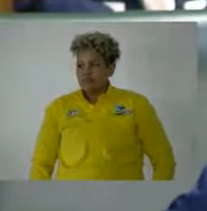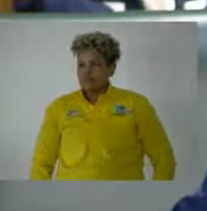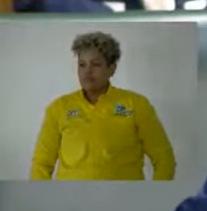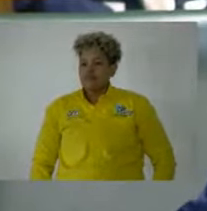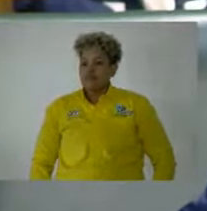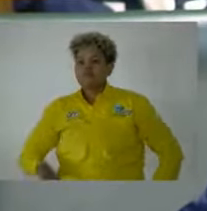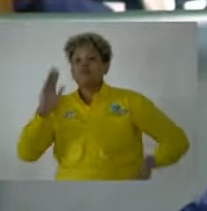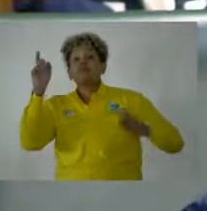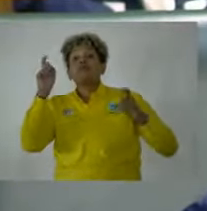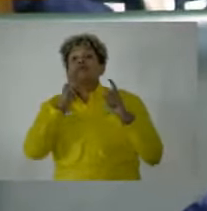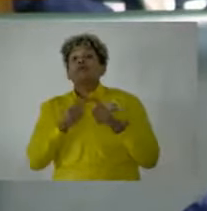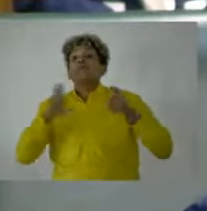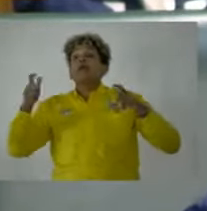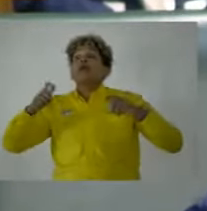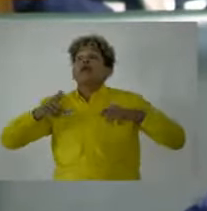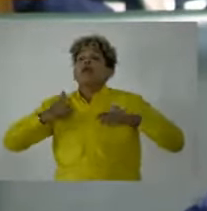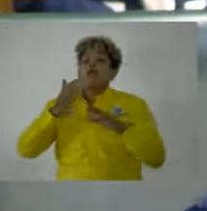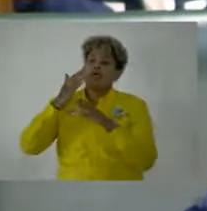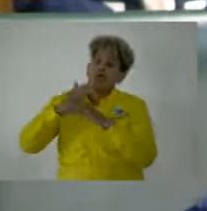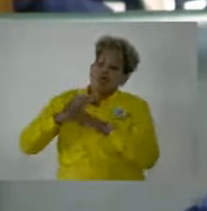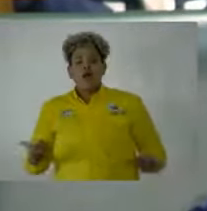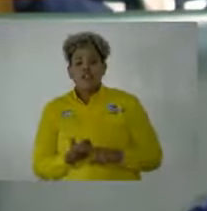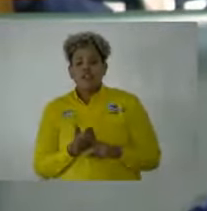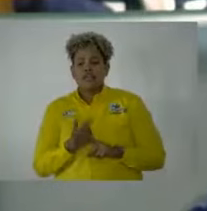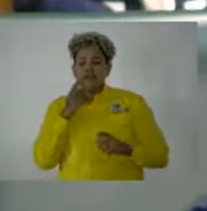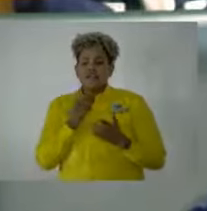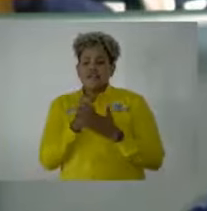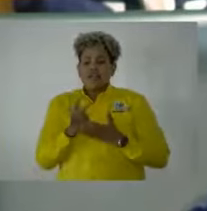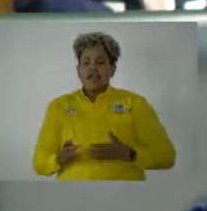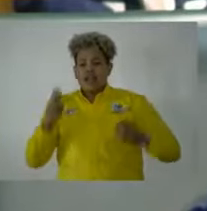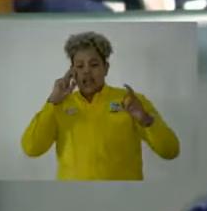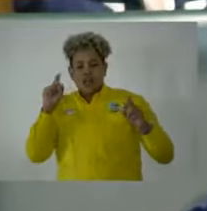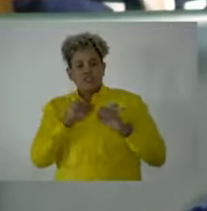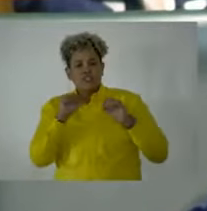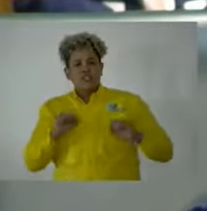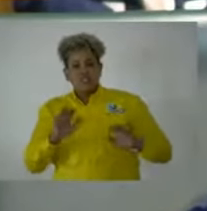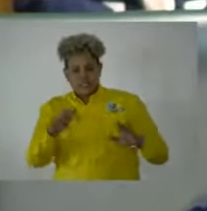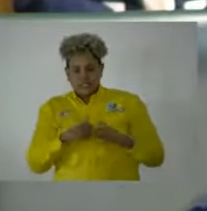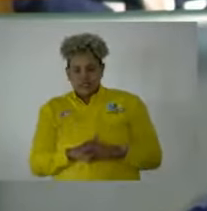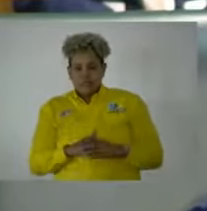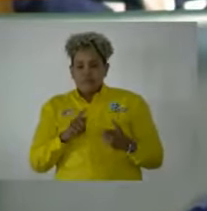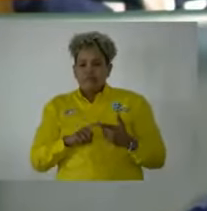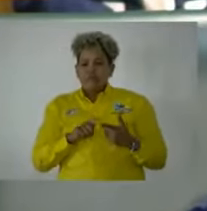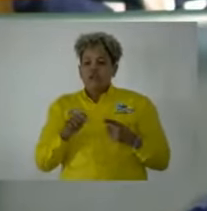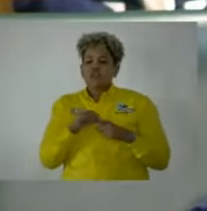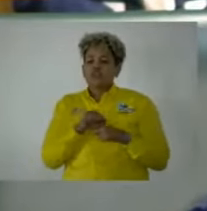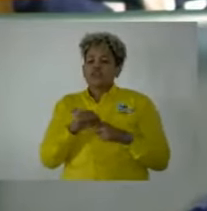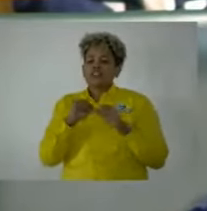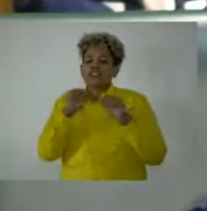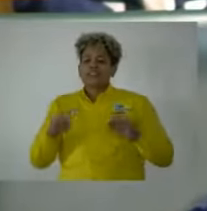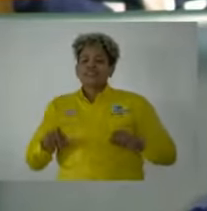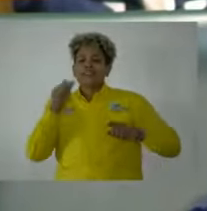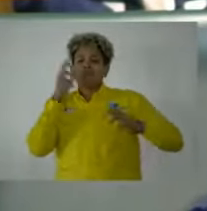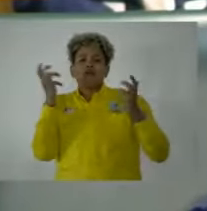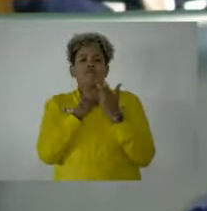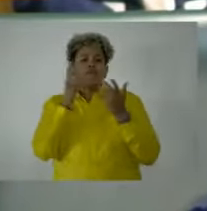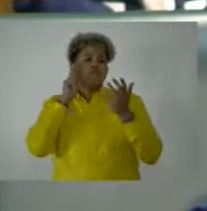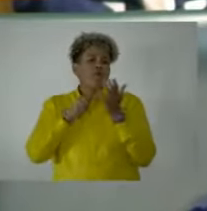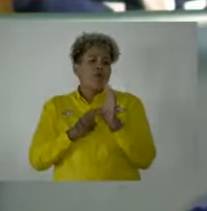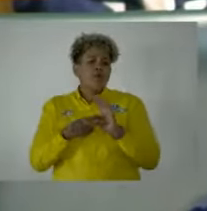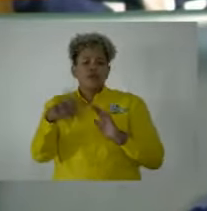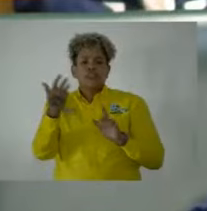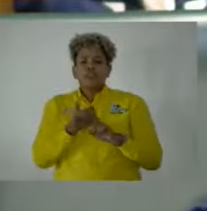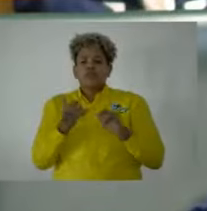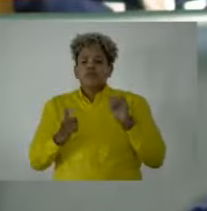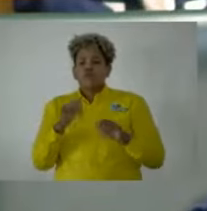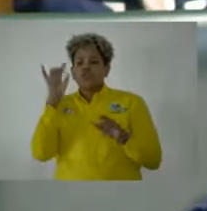Mr. Speaker, the major impediments to Jamaica achieving high-level education system and a training system that is not fit for purpose,